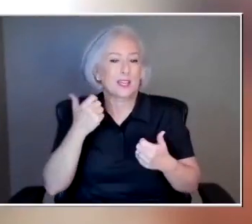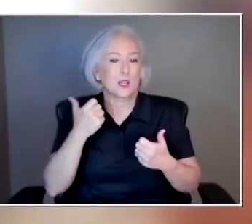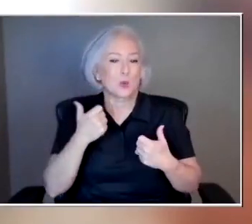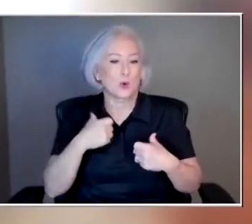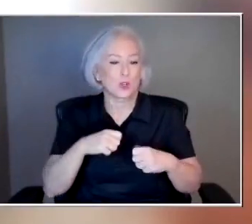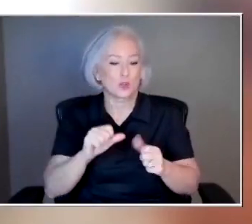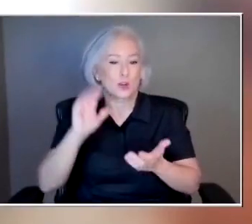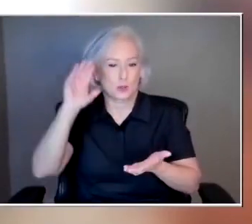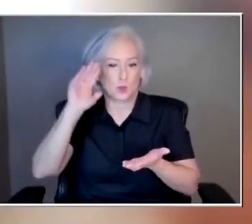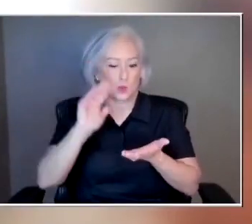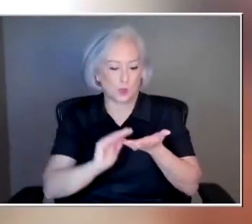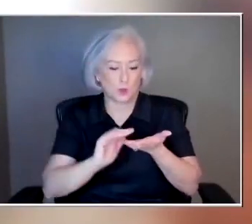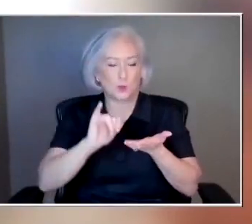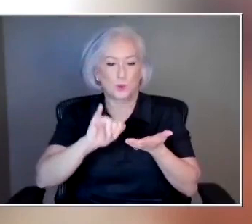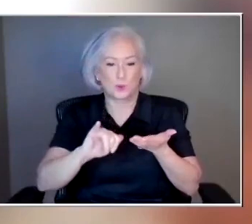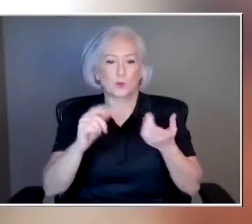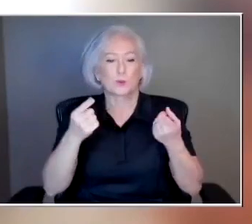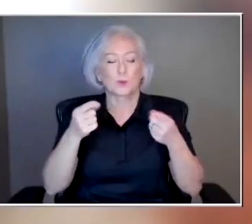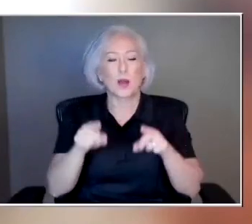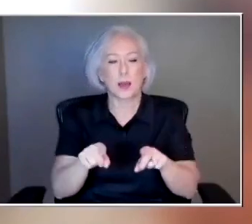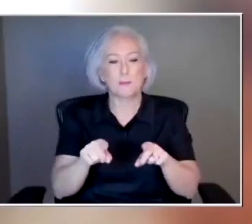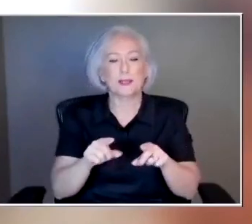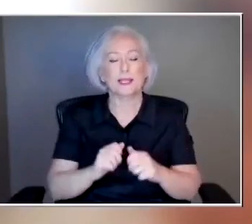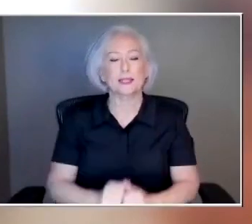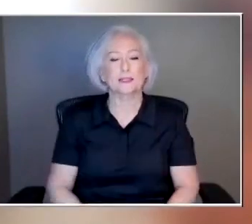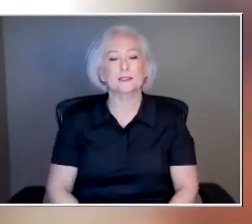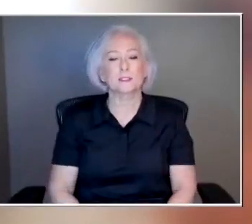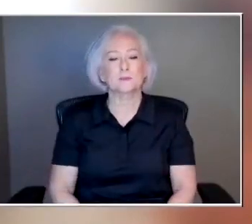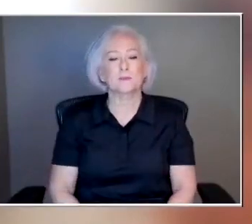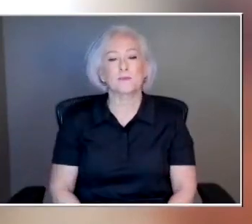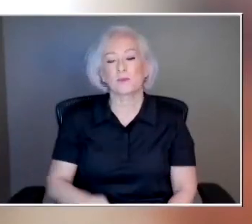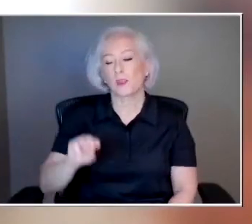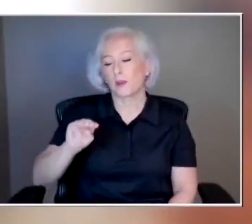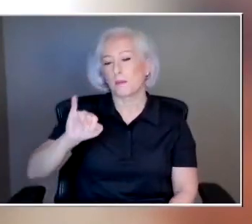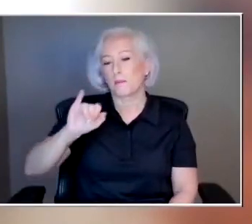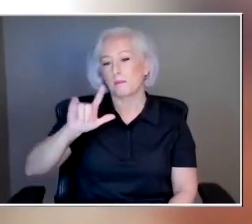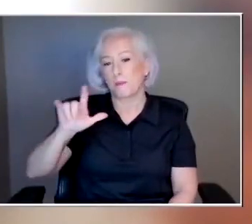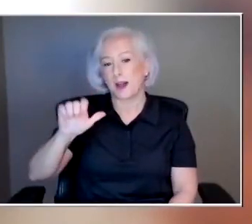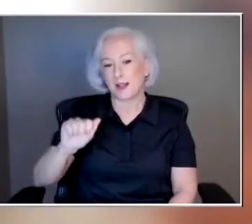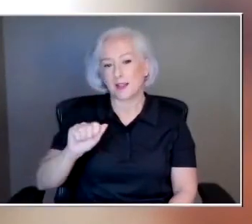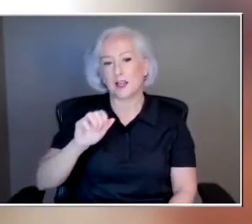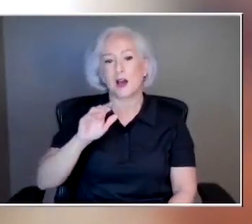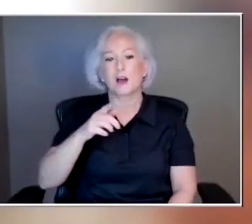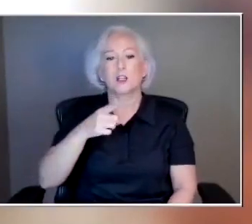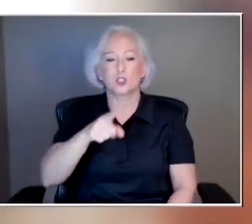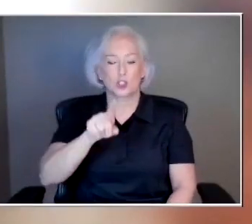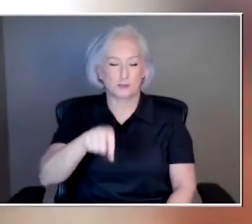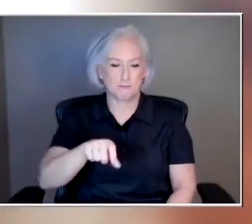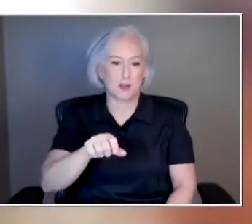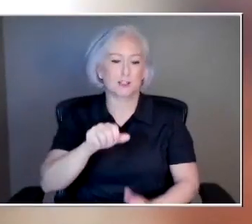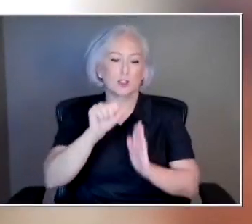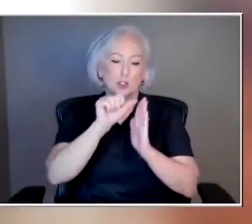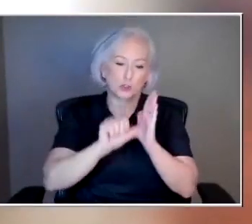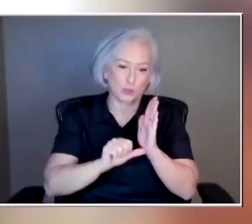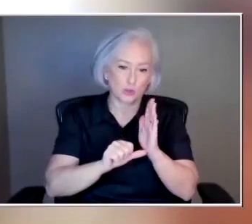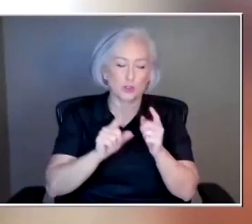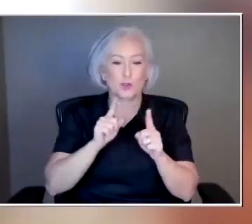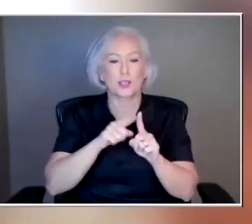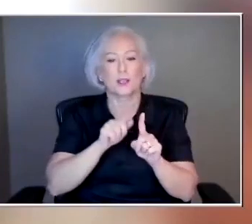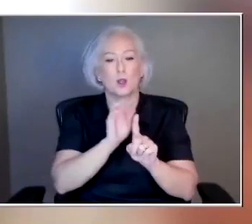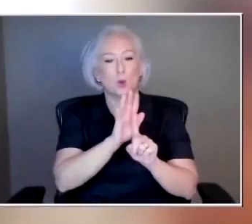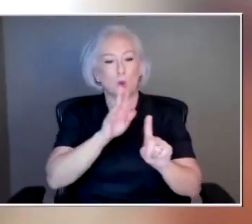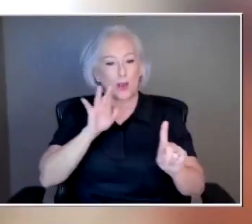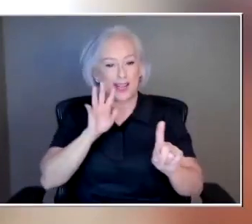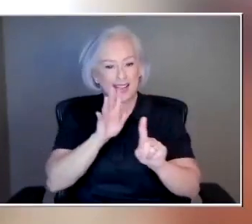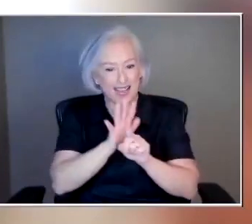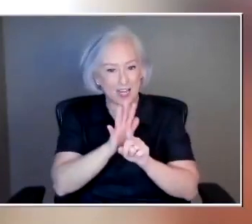it. For the kind of treatment that Mila had, which required surgery and radiation, the risk